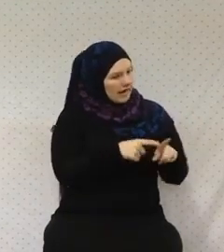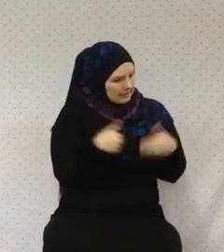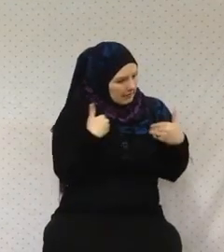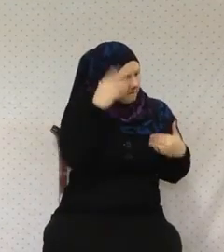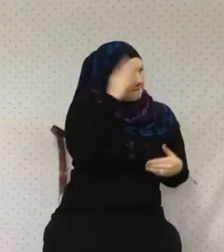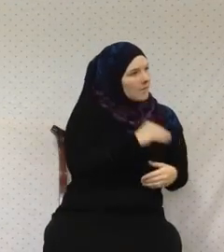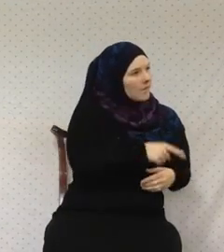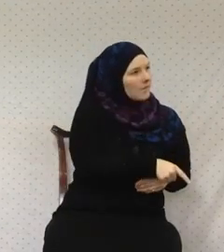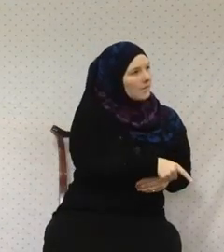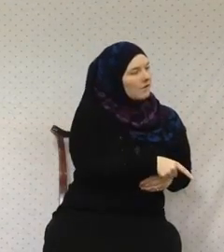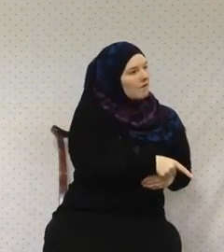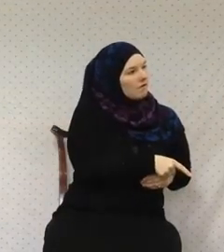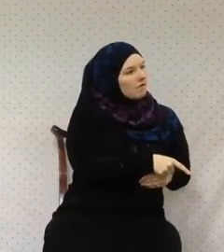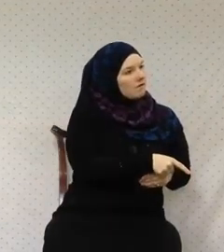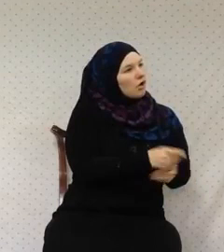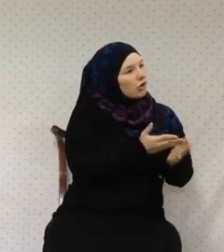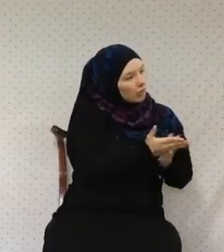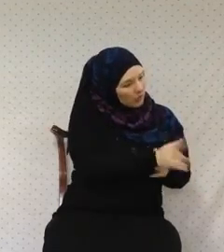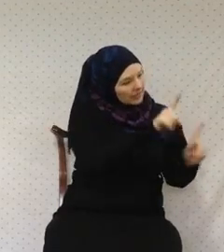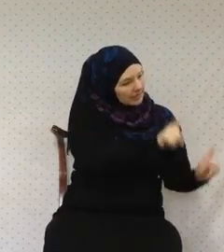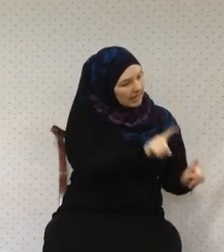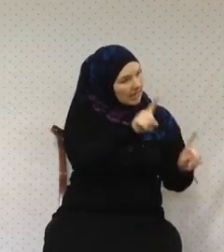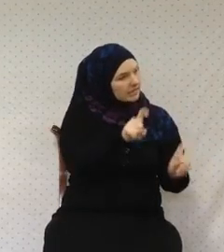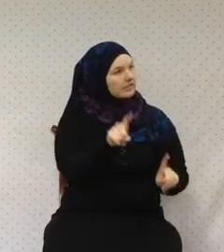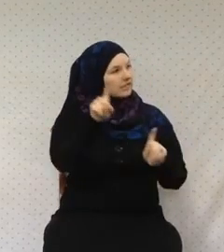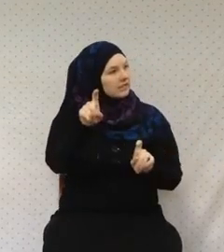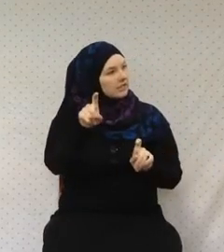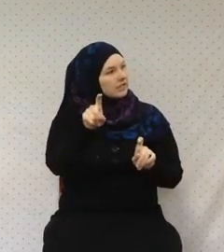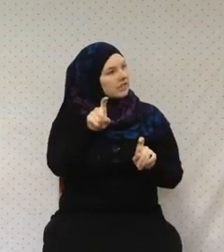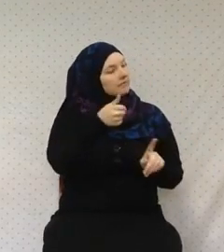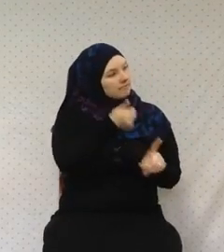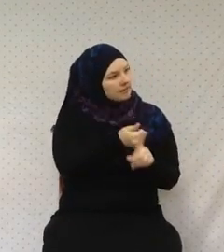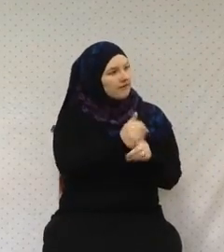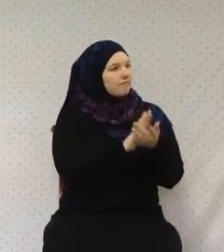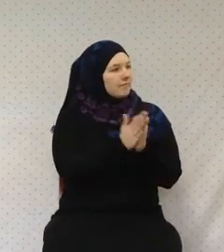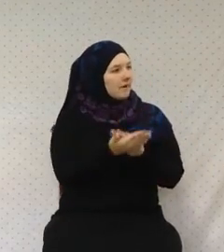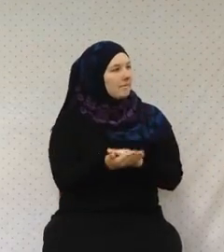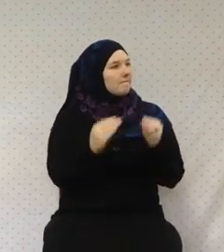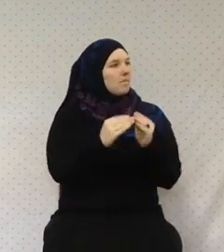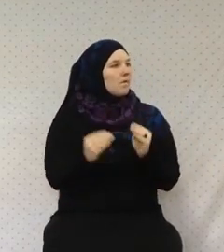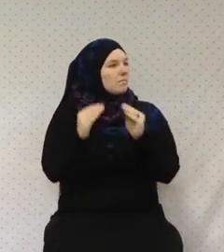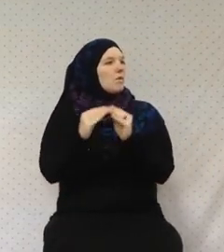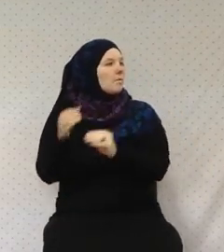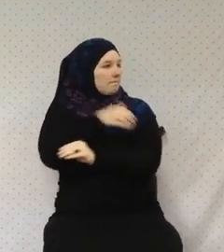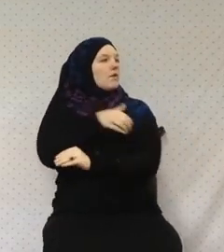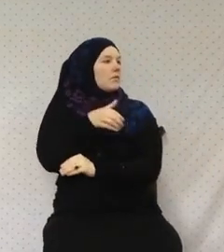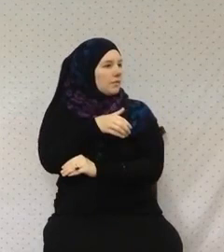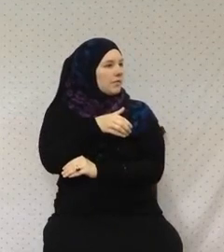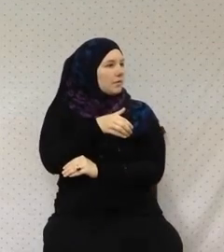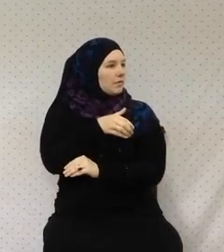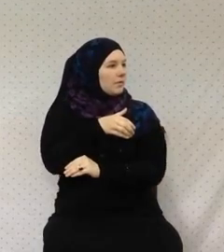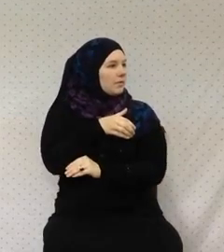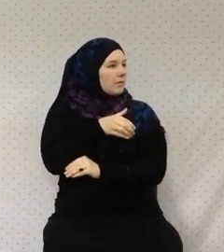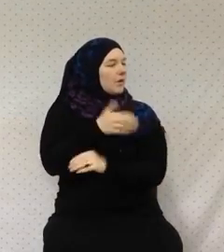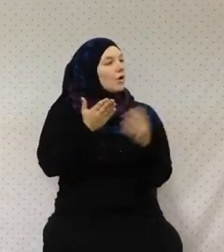a young boy, through the trial and the test of his father, who himself is a prophet,